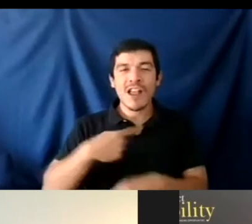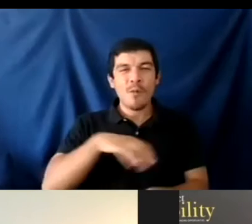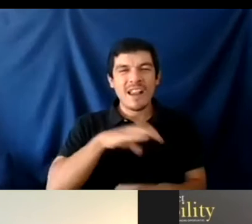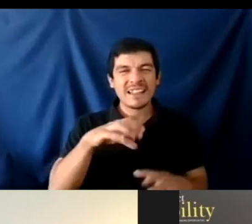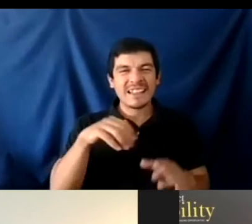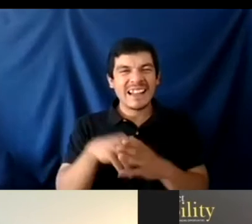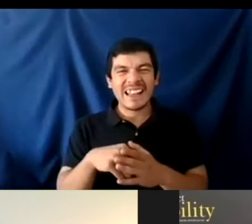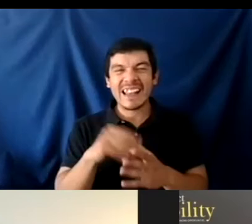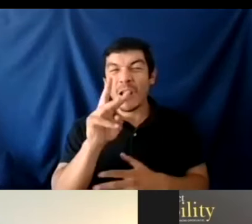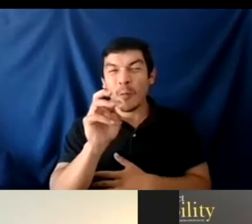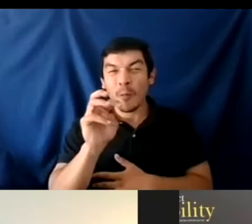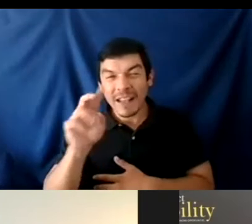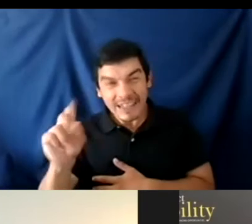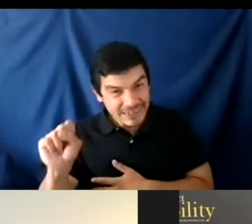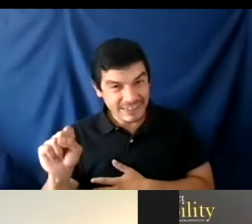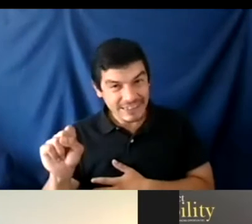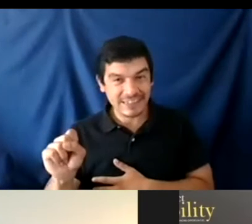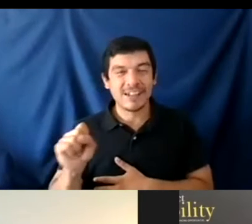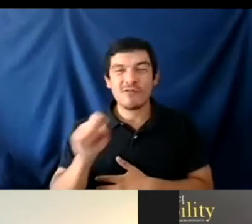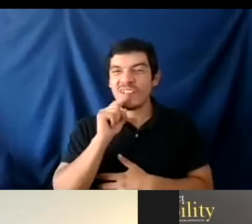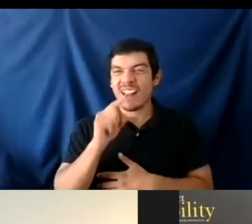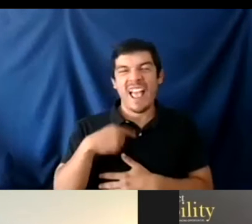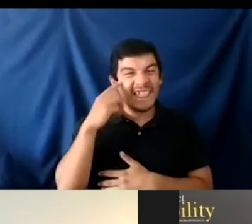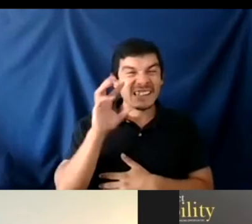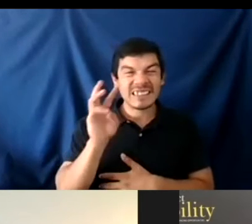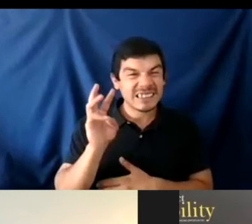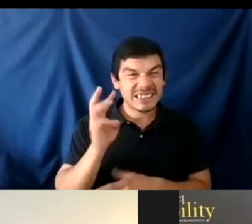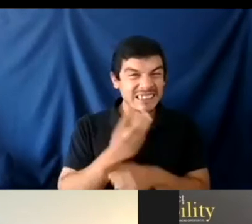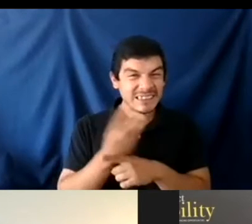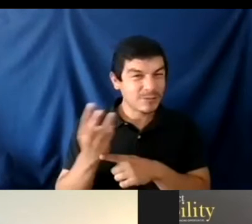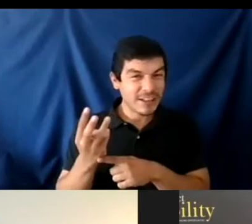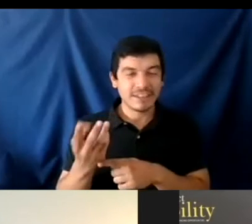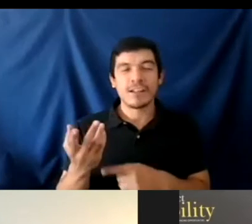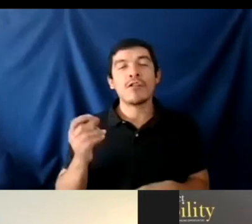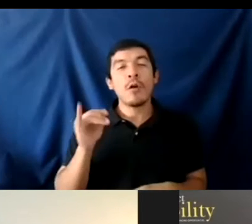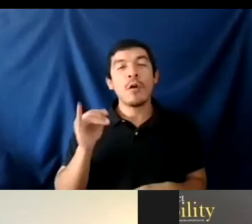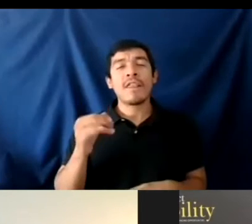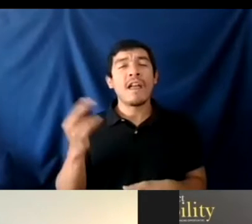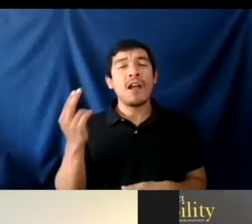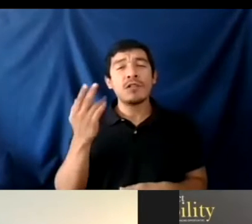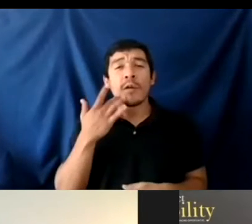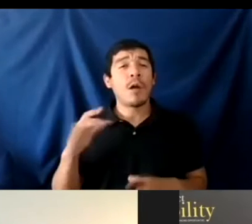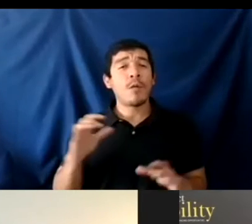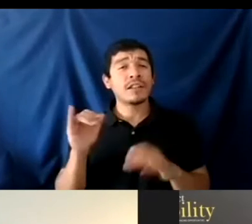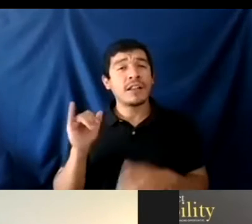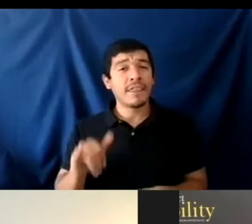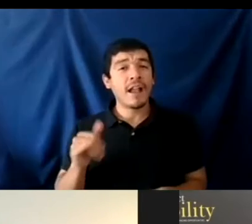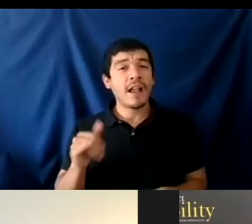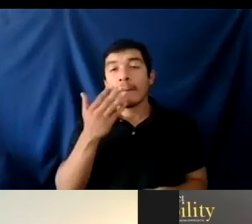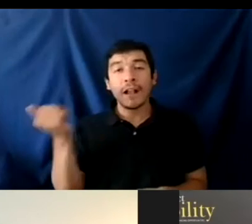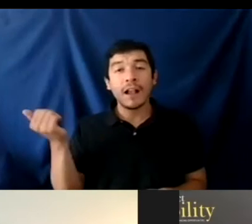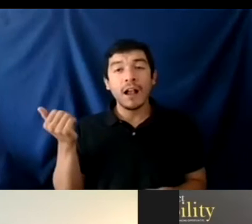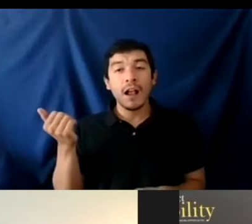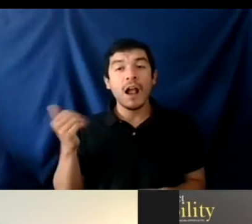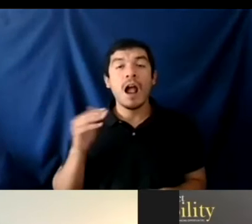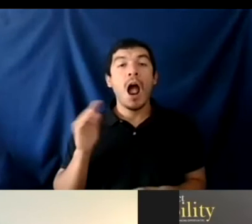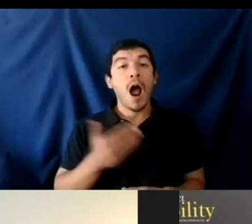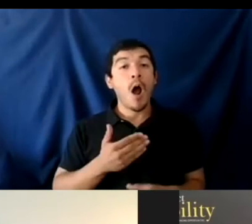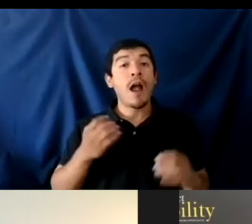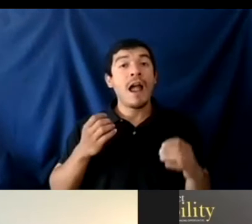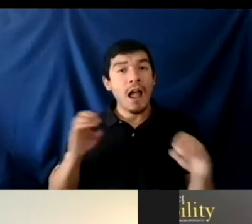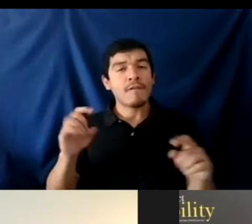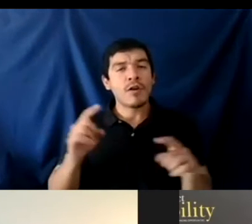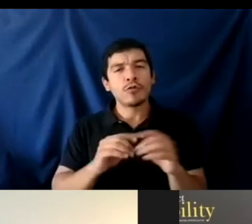it in a matter of roughly 6 weeks or so. And the reason why we did that is because of our efforts to